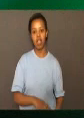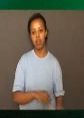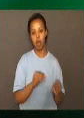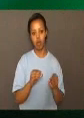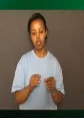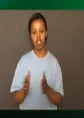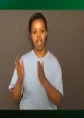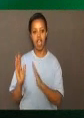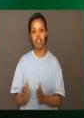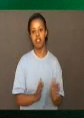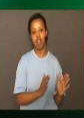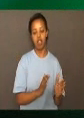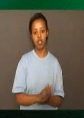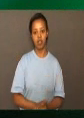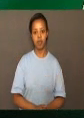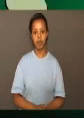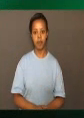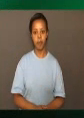Students, let's get ready.